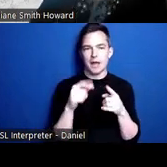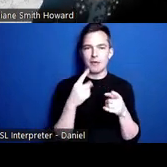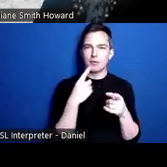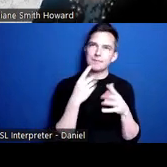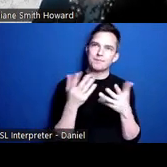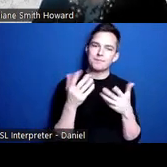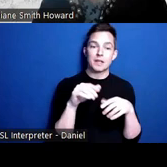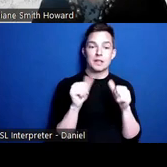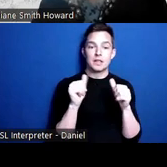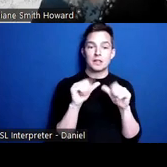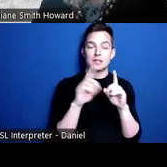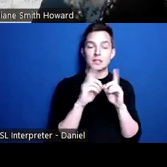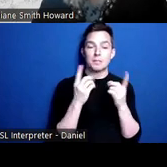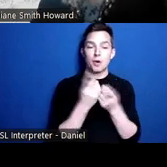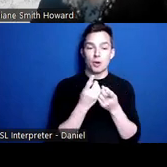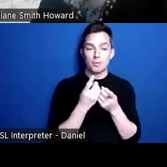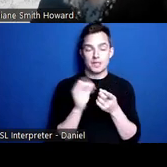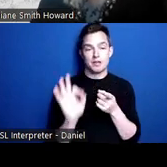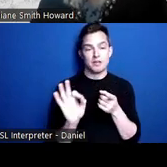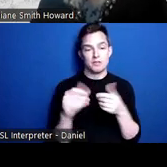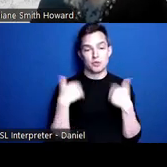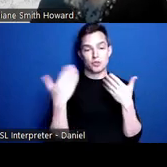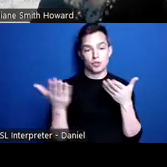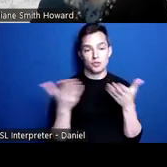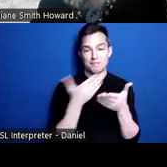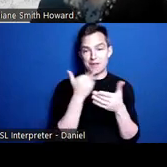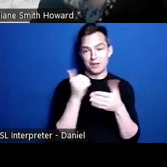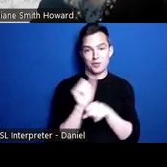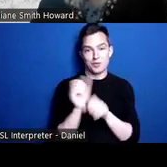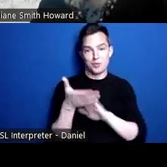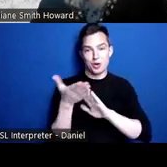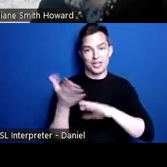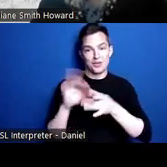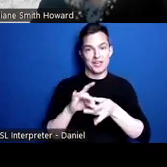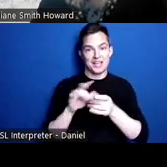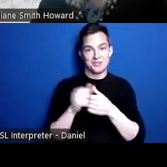Department of Youth Services, we've had a better working relationship.